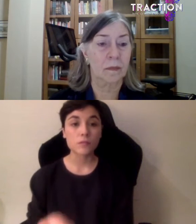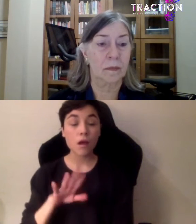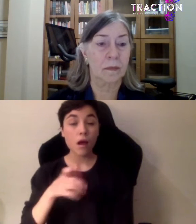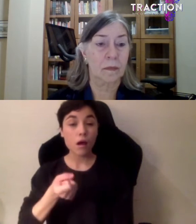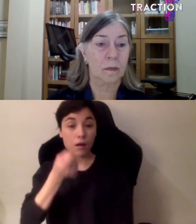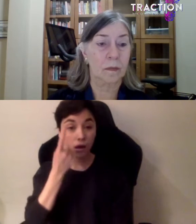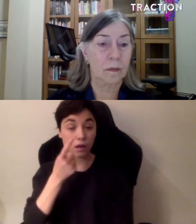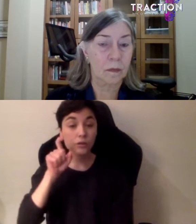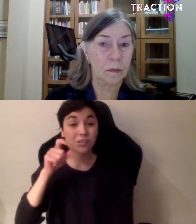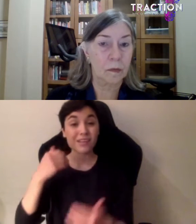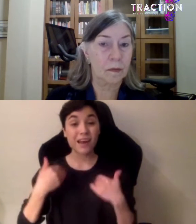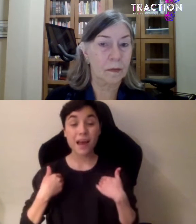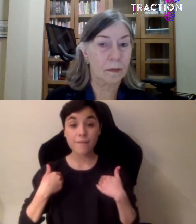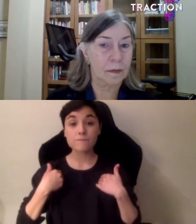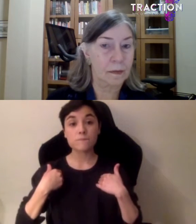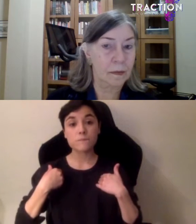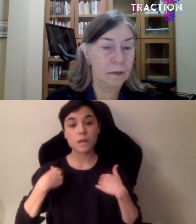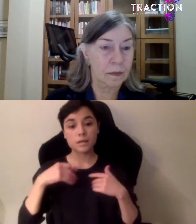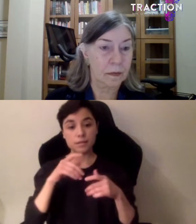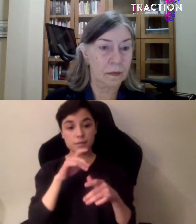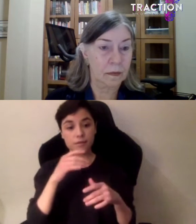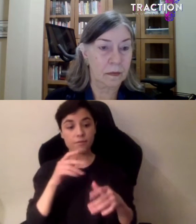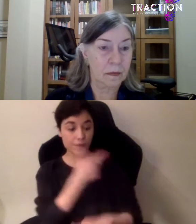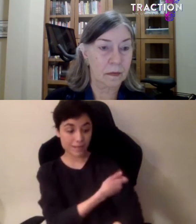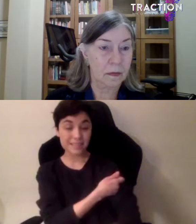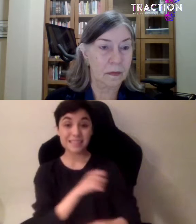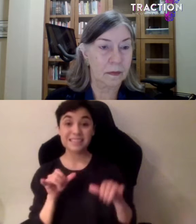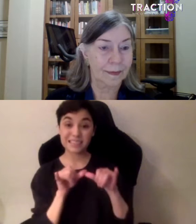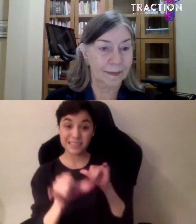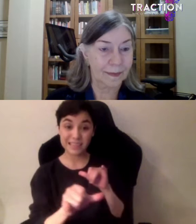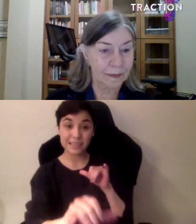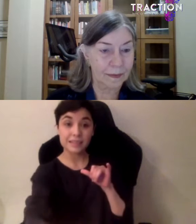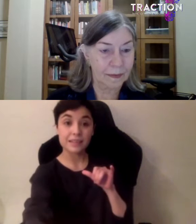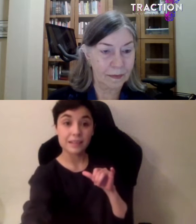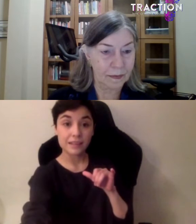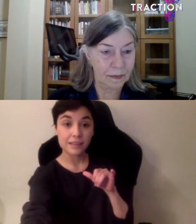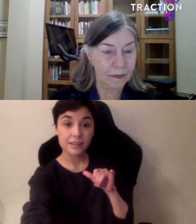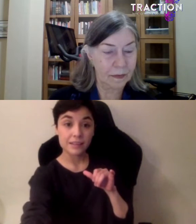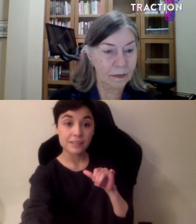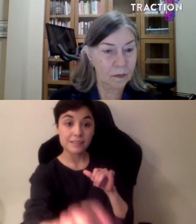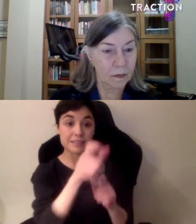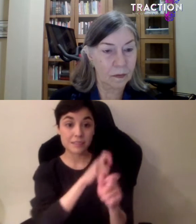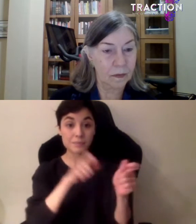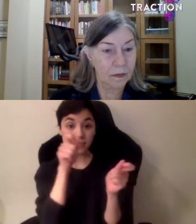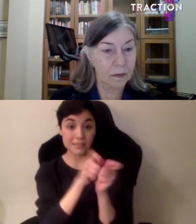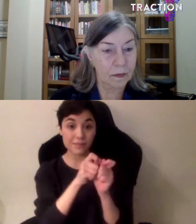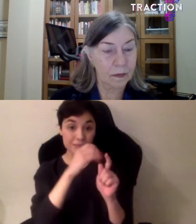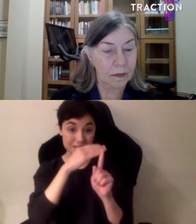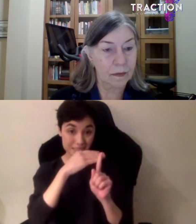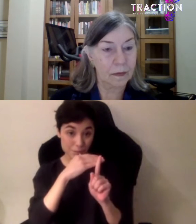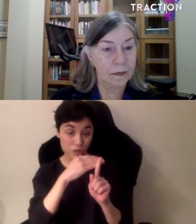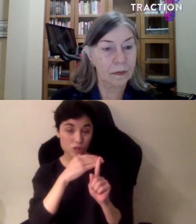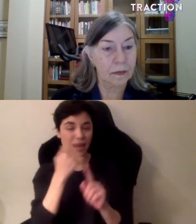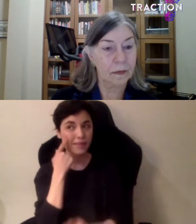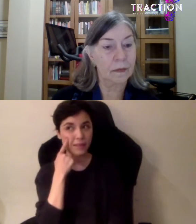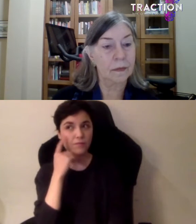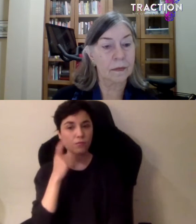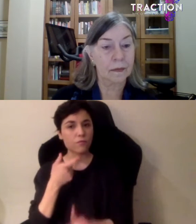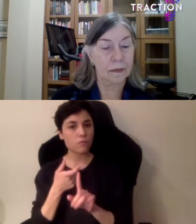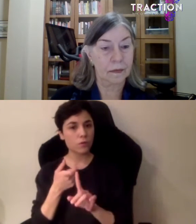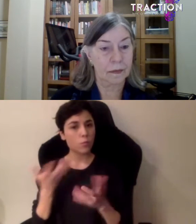special refrigerators for that. And the Moderna vaccine has to be frozen, so from my understanding. So there are some storage